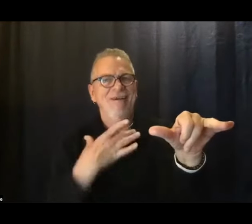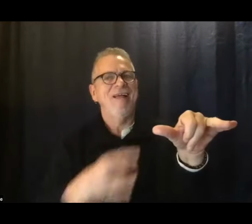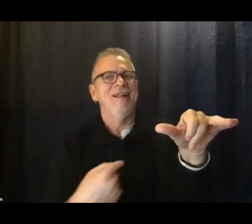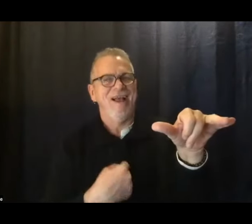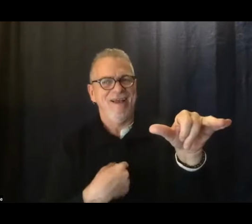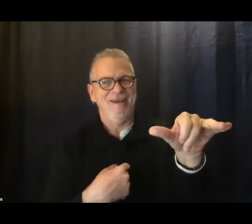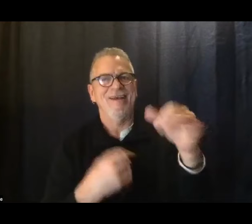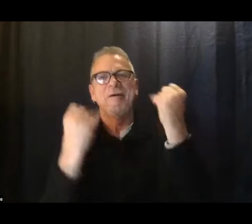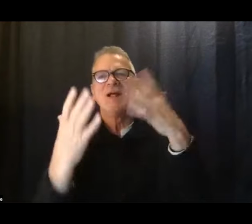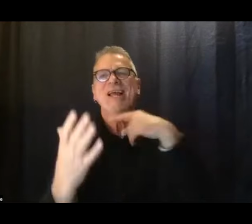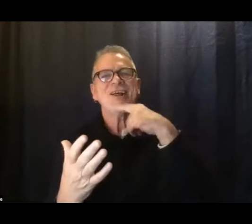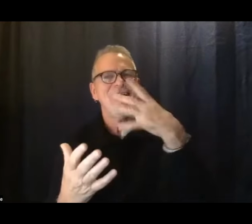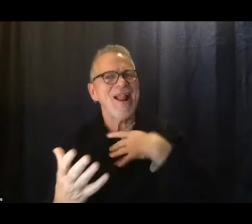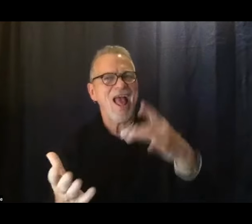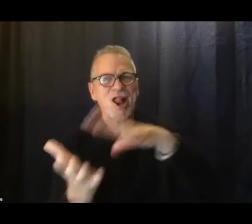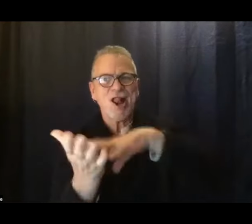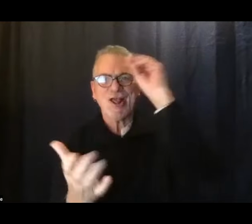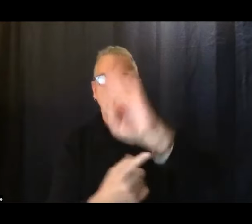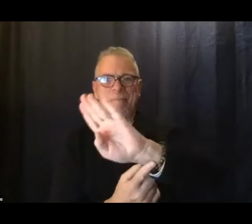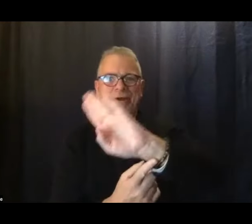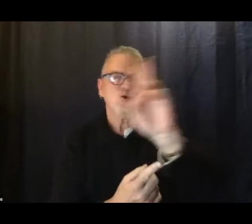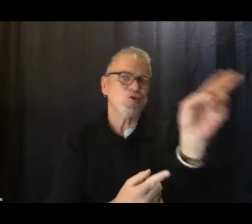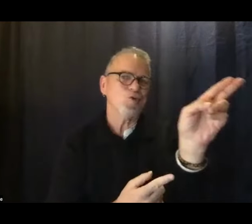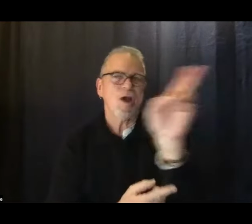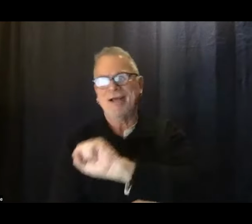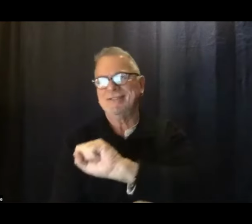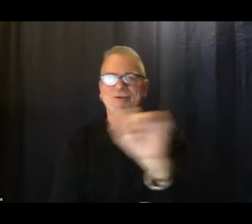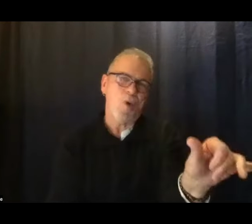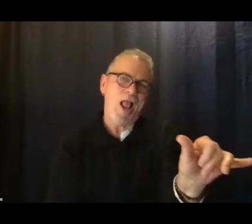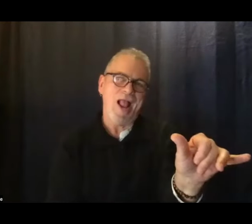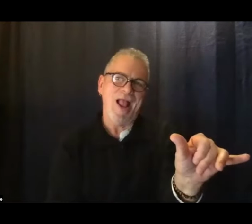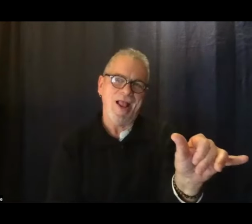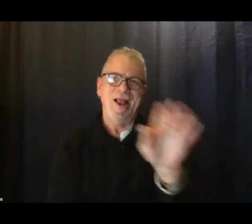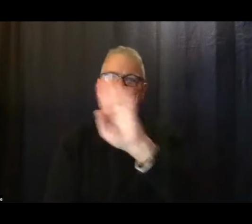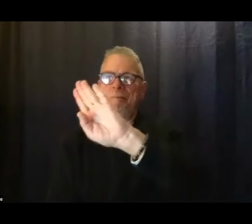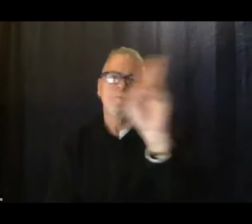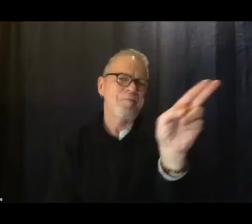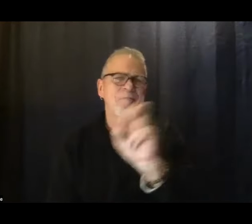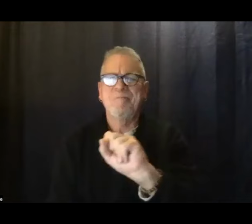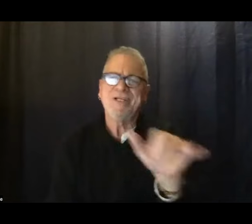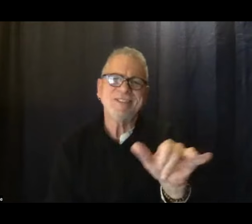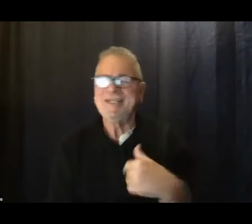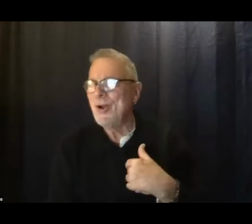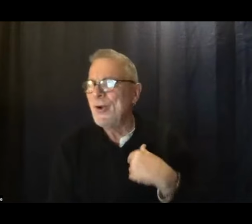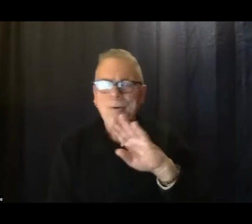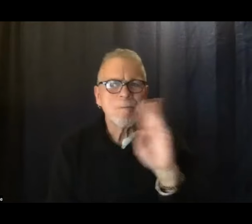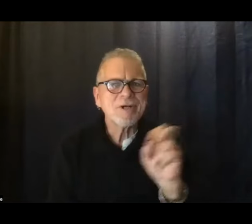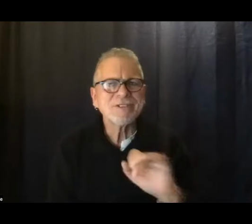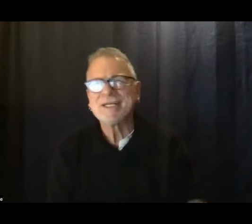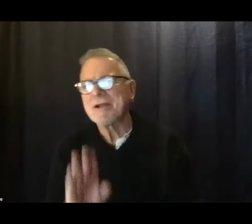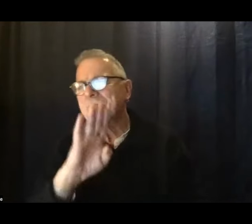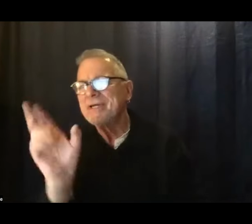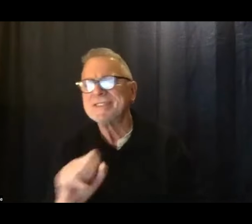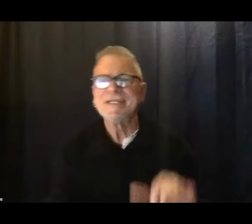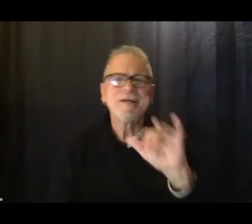oh, busy. That's one. I like this one a lot. A lot of hearing people learn as B-U-S-Y with